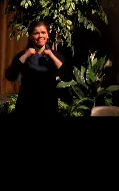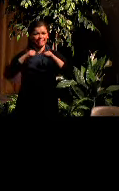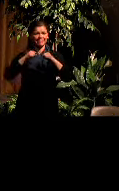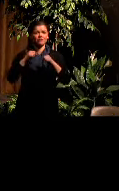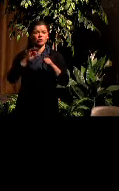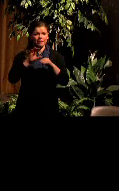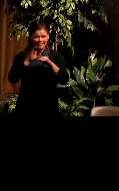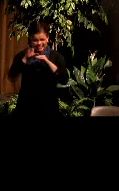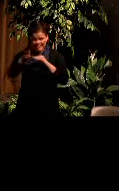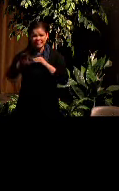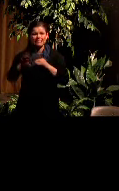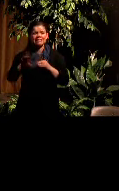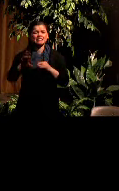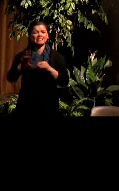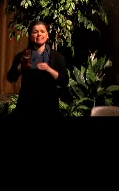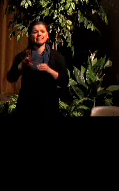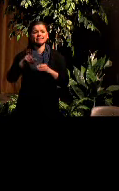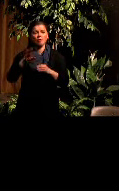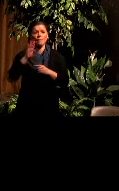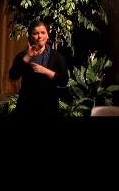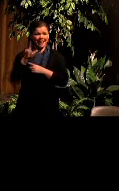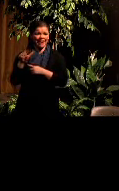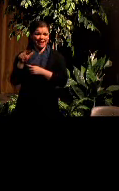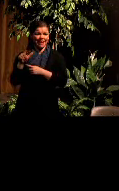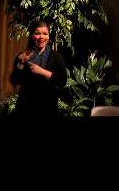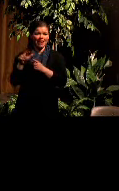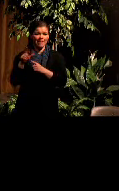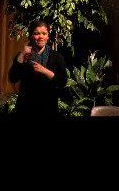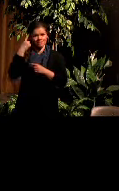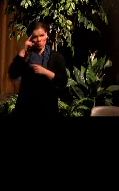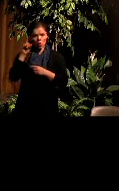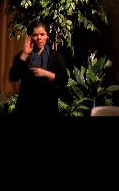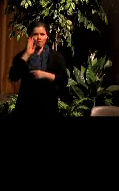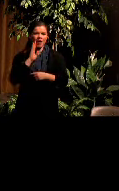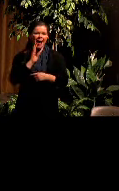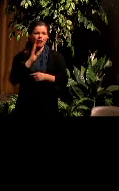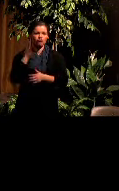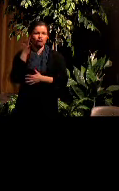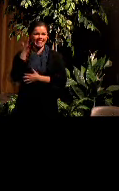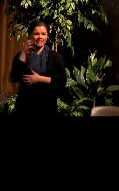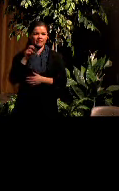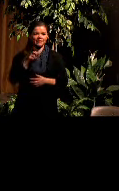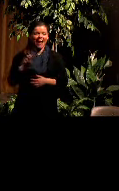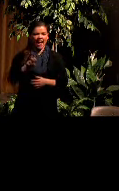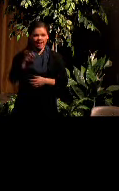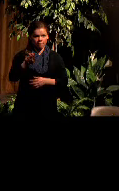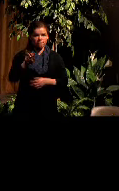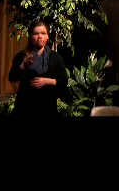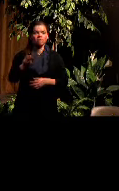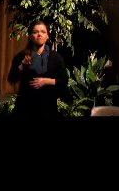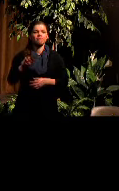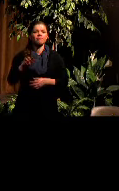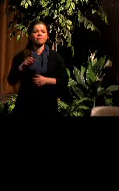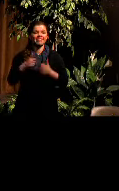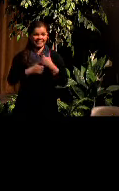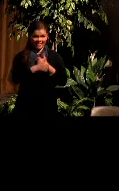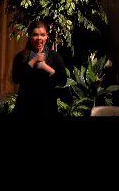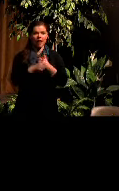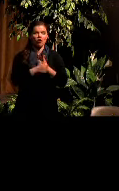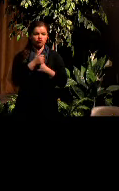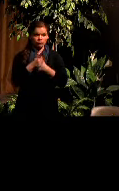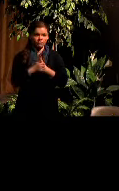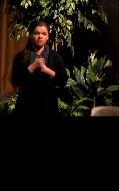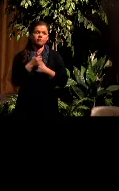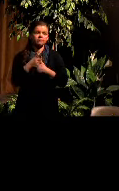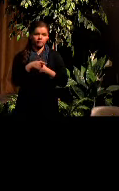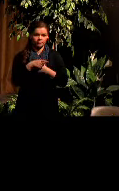snake because it threatened the crow population in Guam, and these things would crawl into the